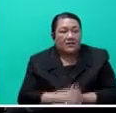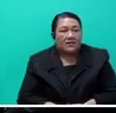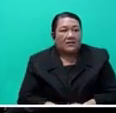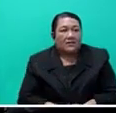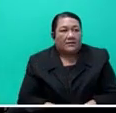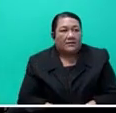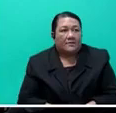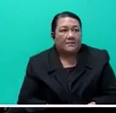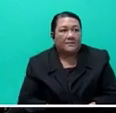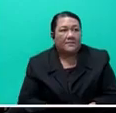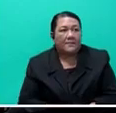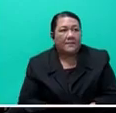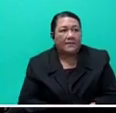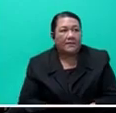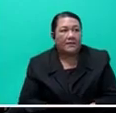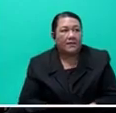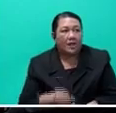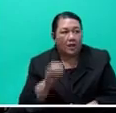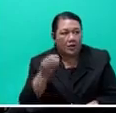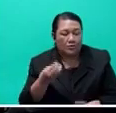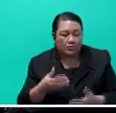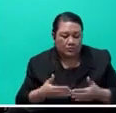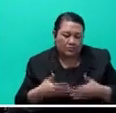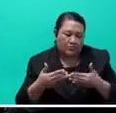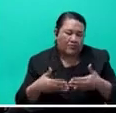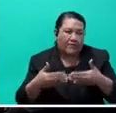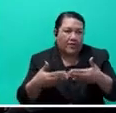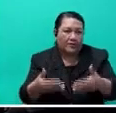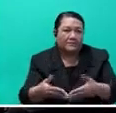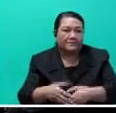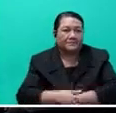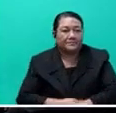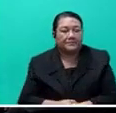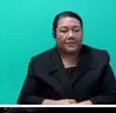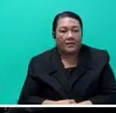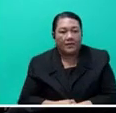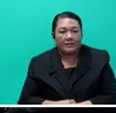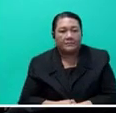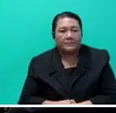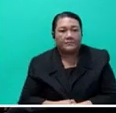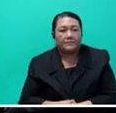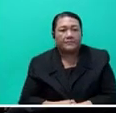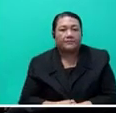So, let's move on. Let's move.